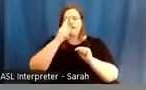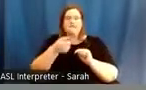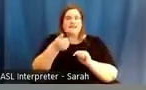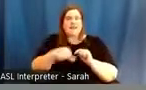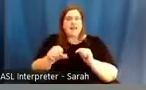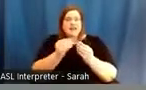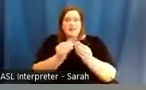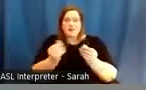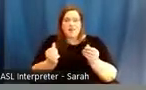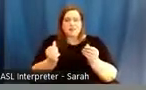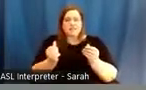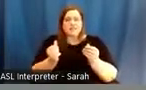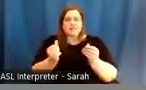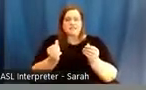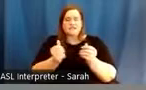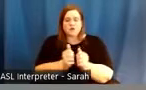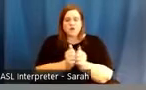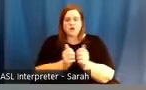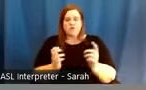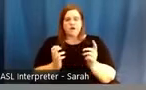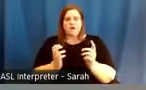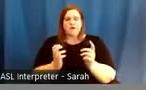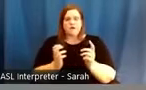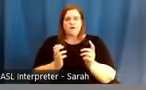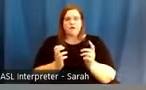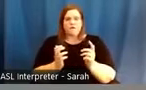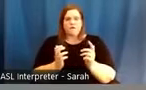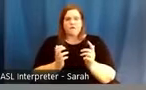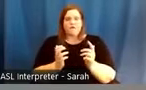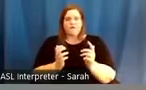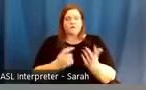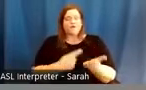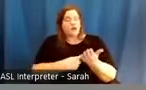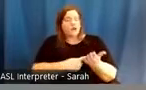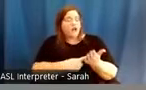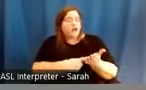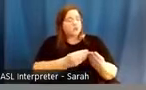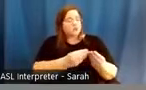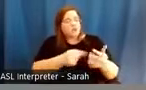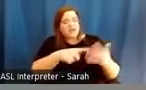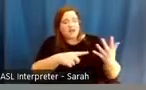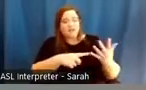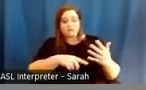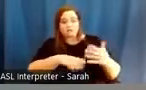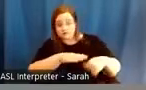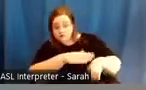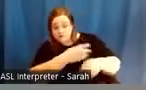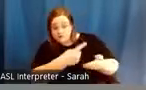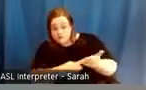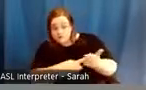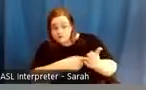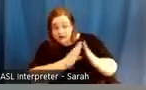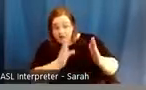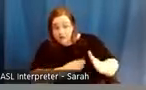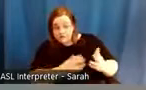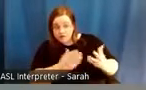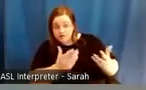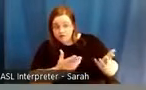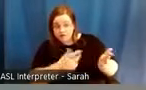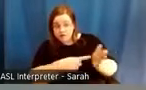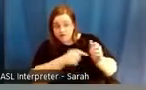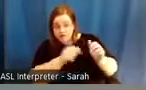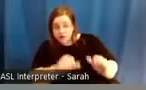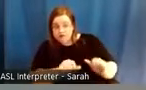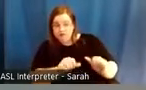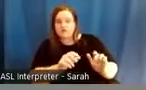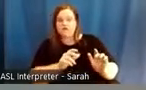solutions without putting housing right in the forefront and in the mix. And I know